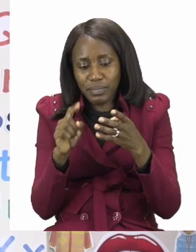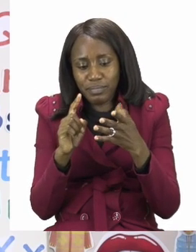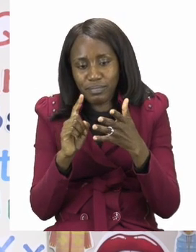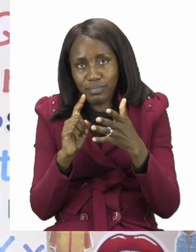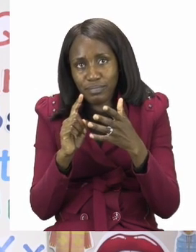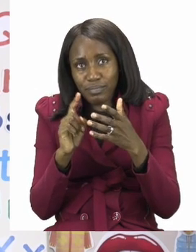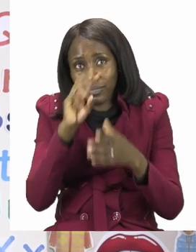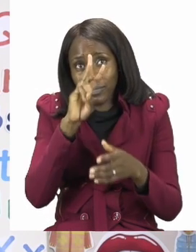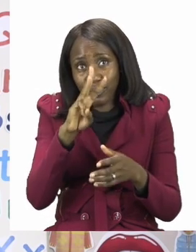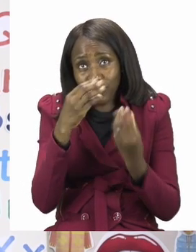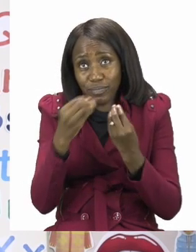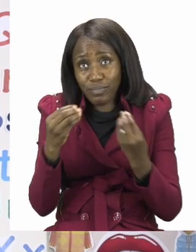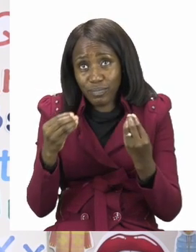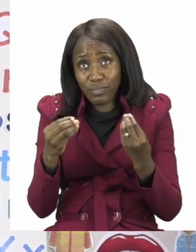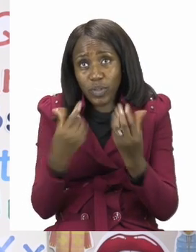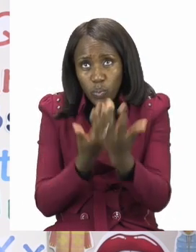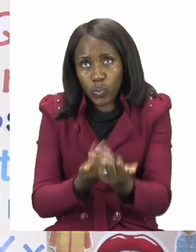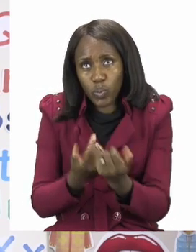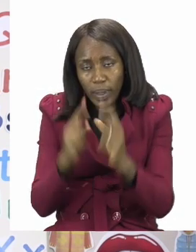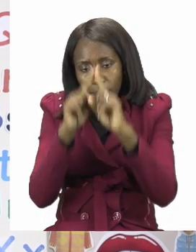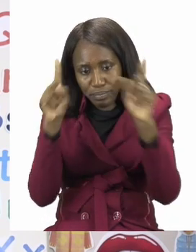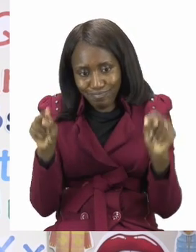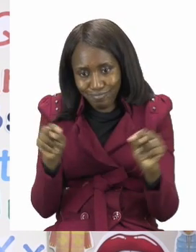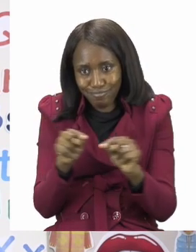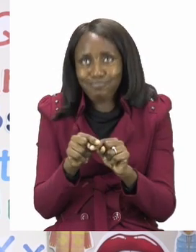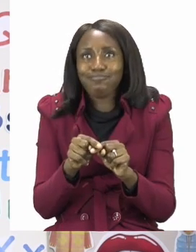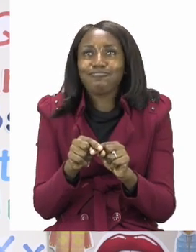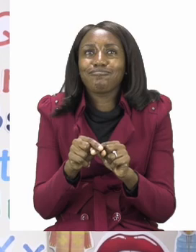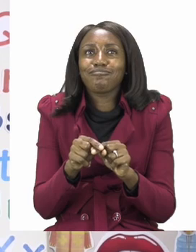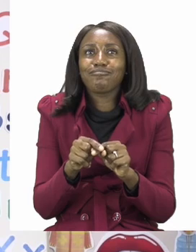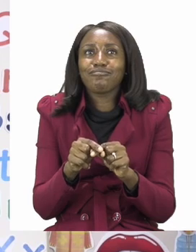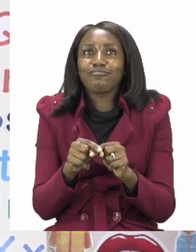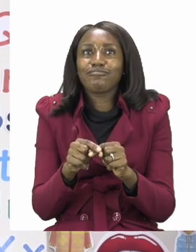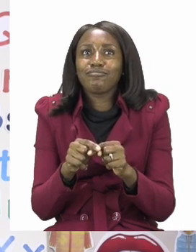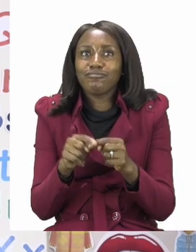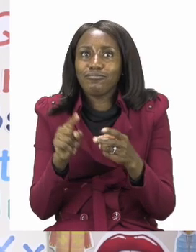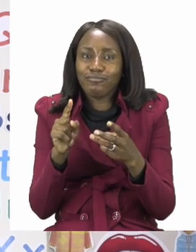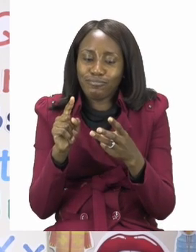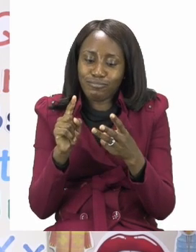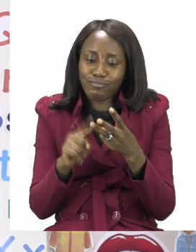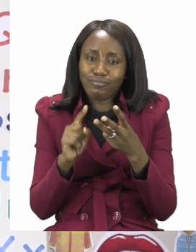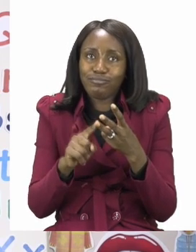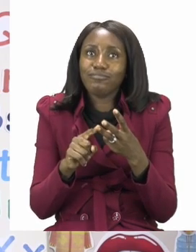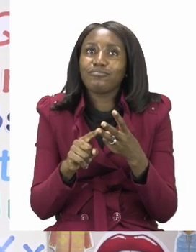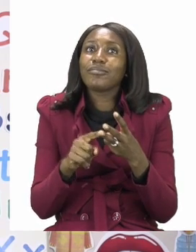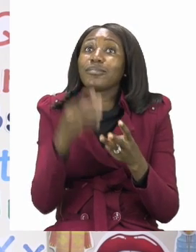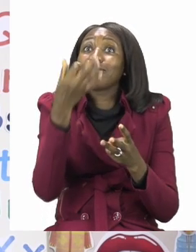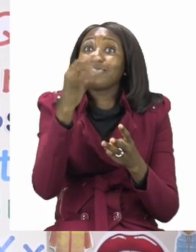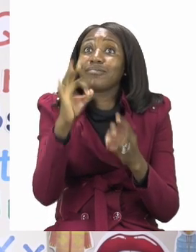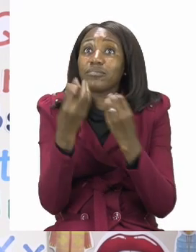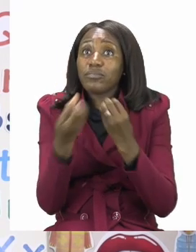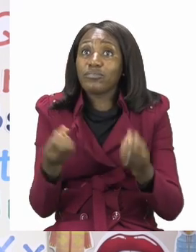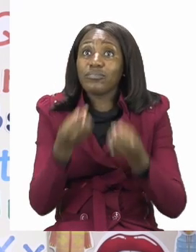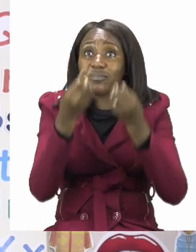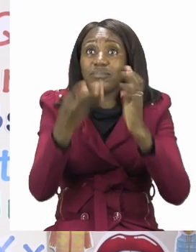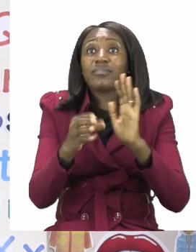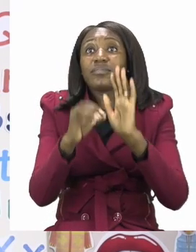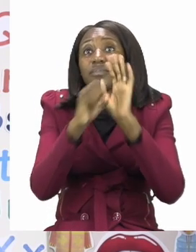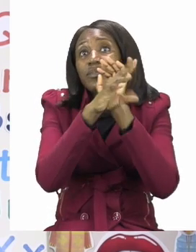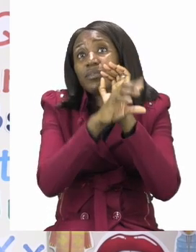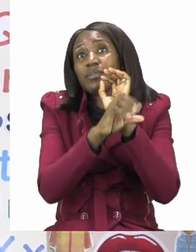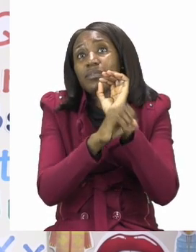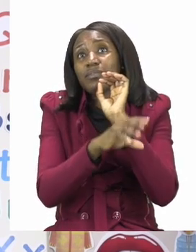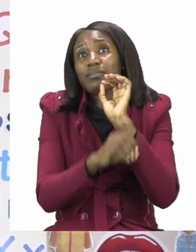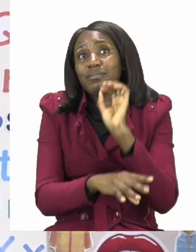that 3 children brought yield signs. Then we also know that 9 children